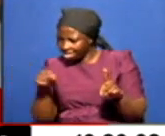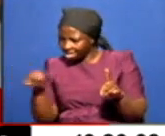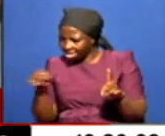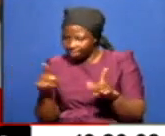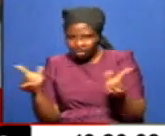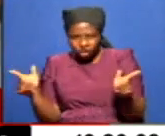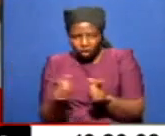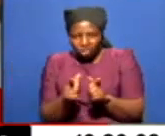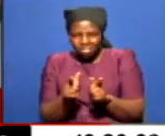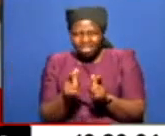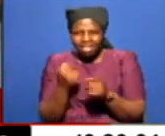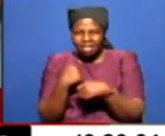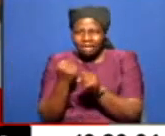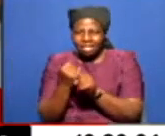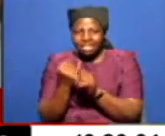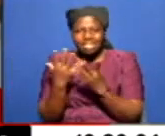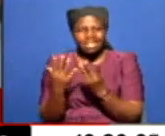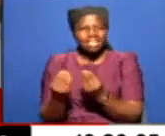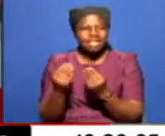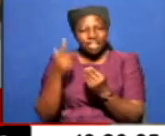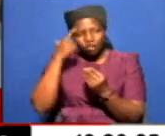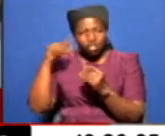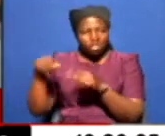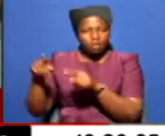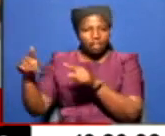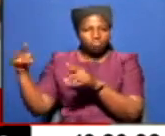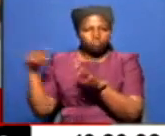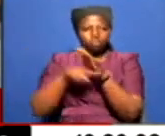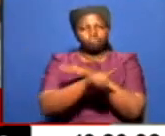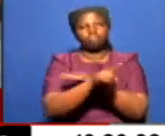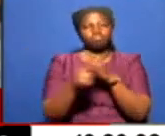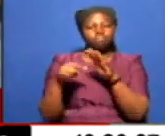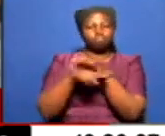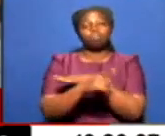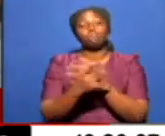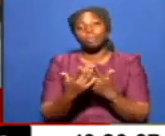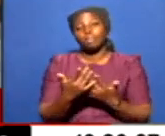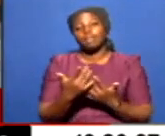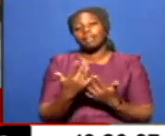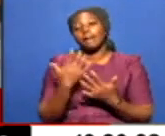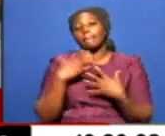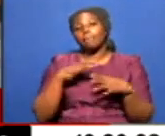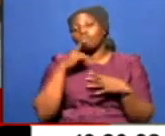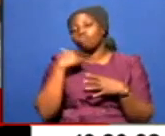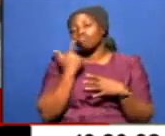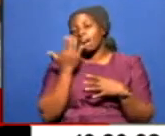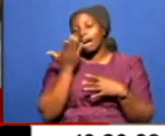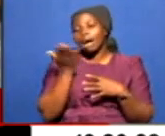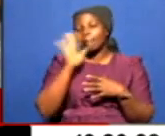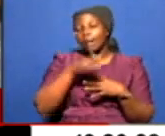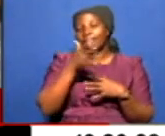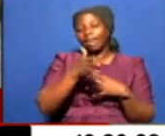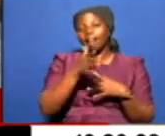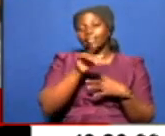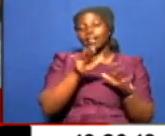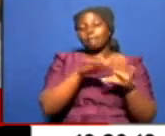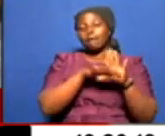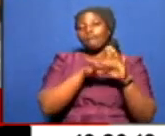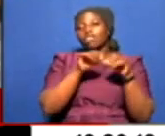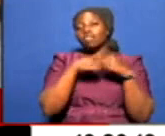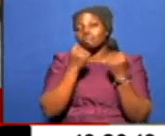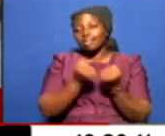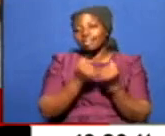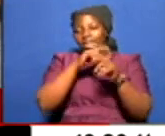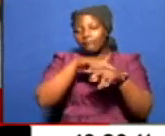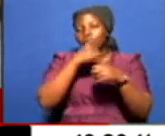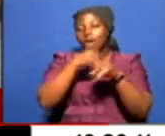The returnees who are there are members of the society. So when we are creating awareness and sensitizing members of the public